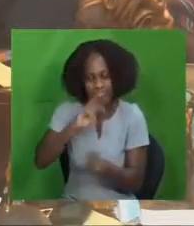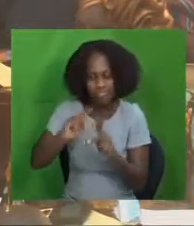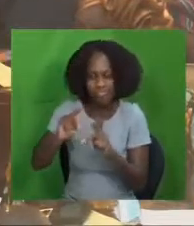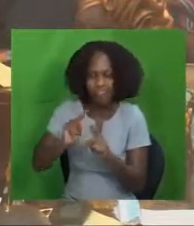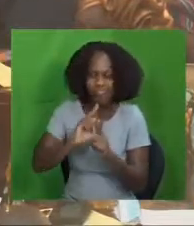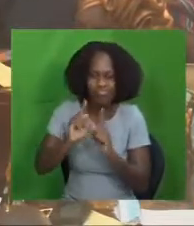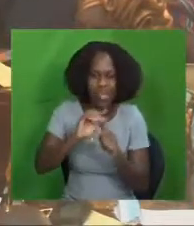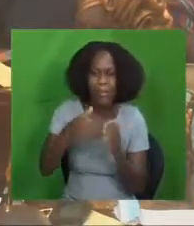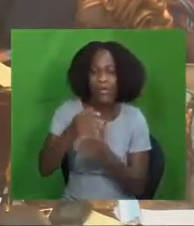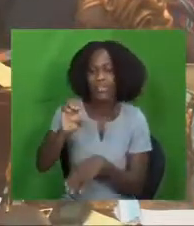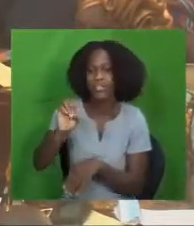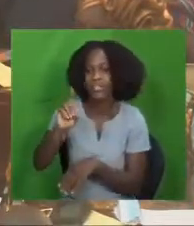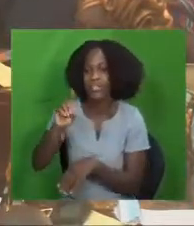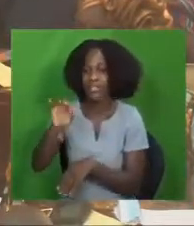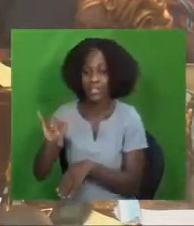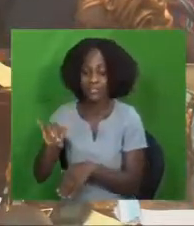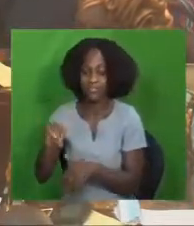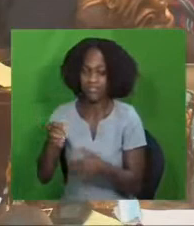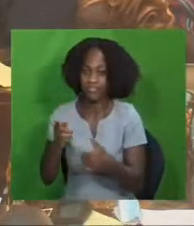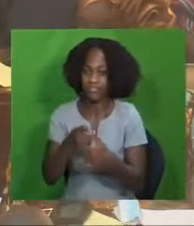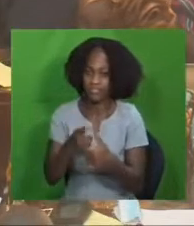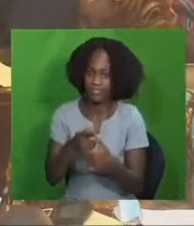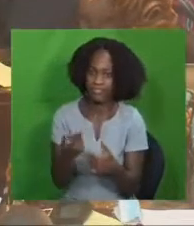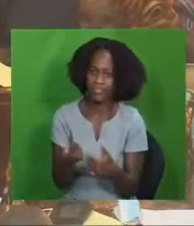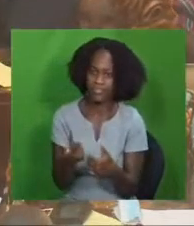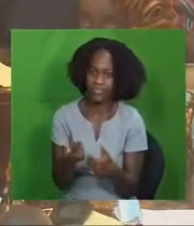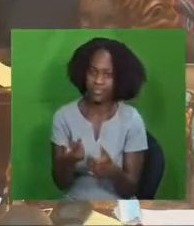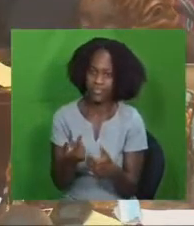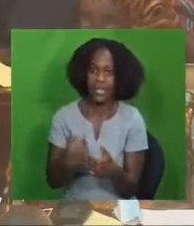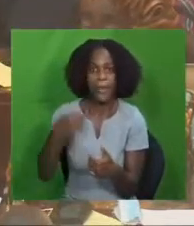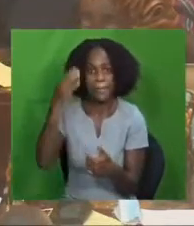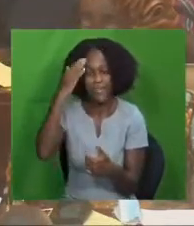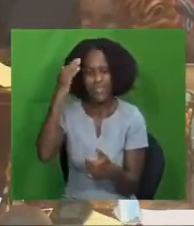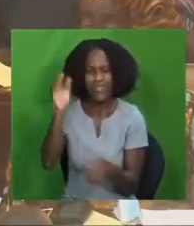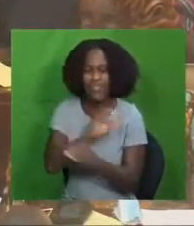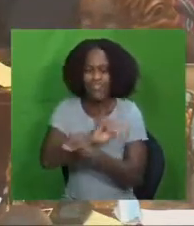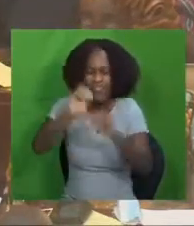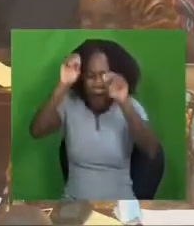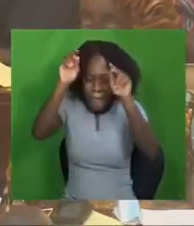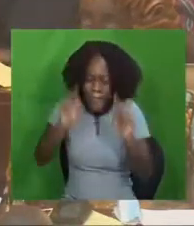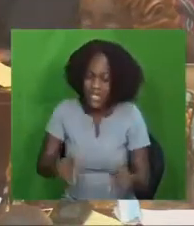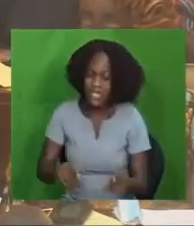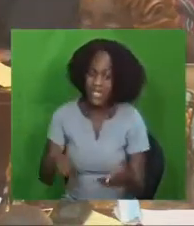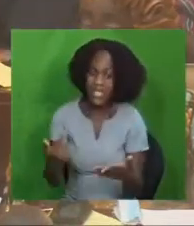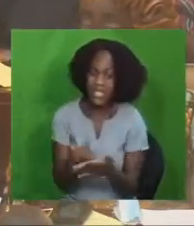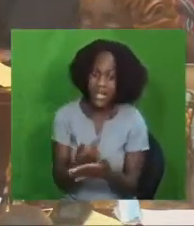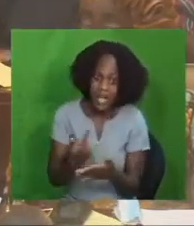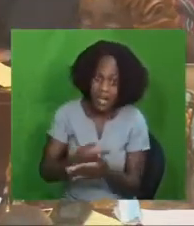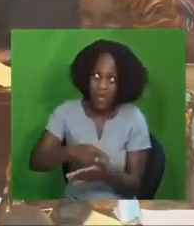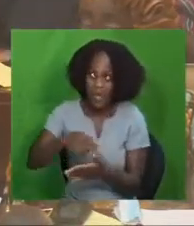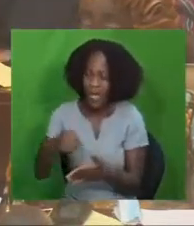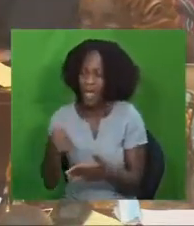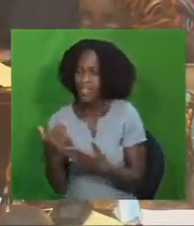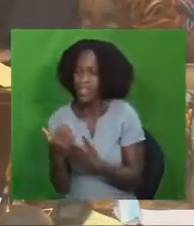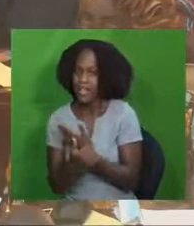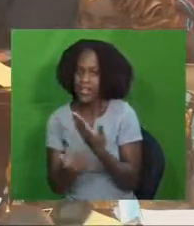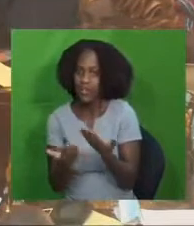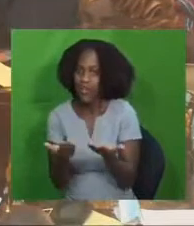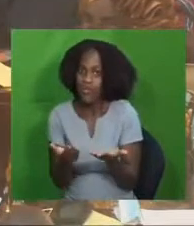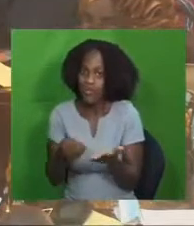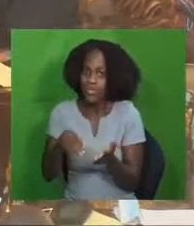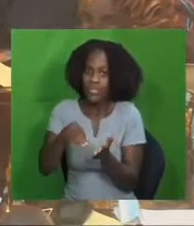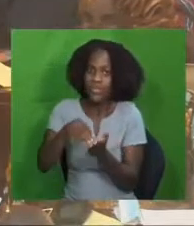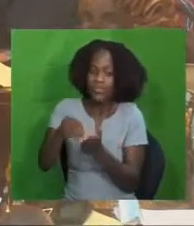the e-levy. One is that I know nobody, be it in Ghana or across the world, nobody likes to pay